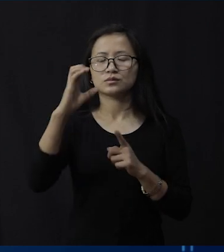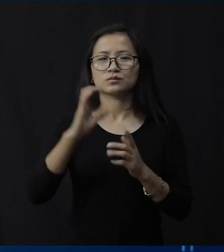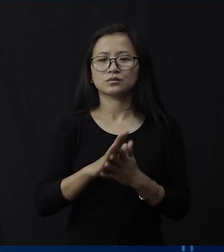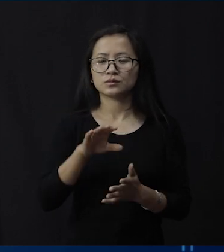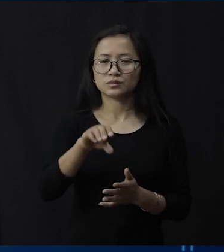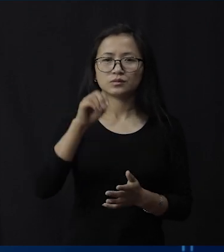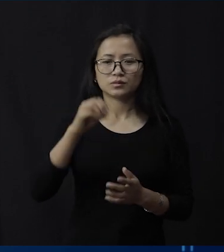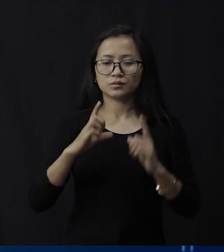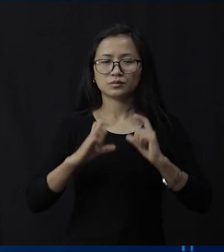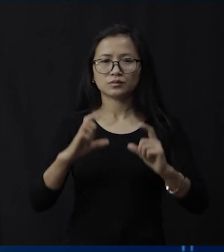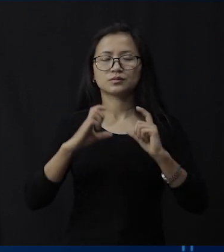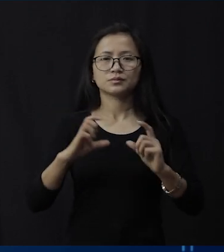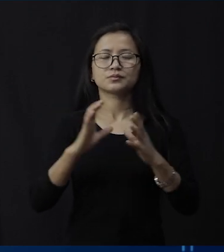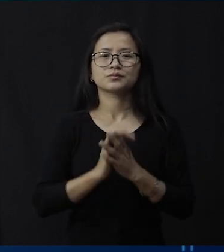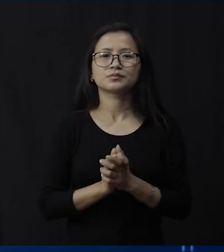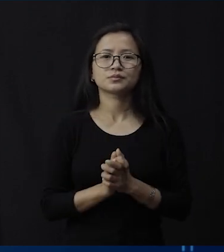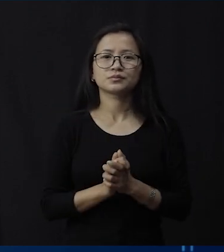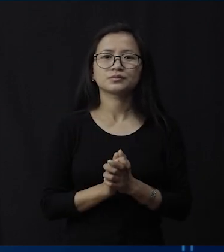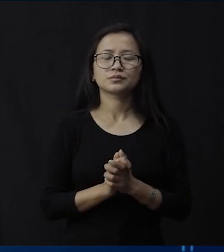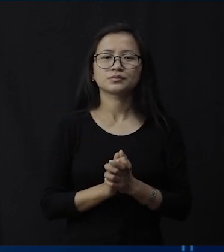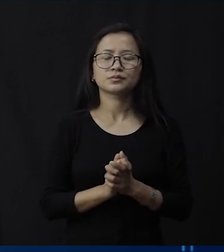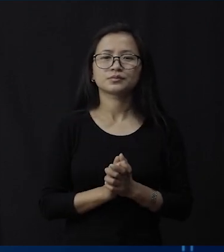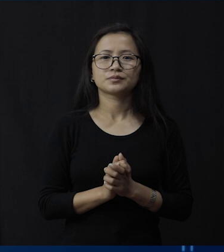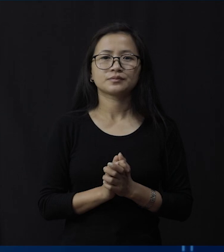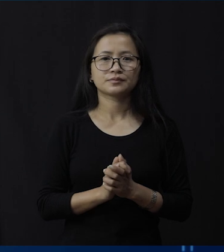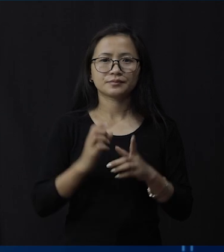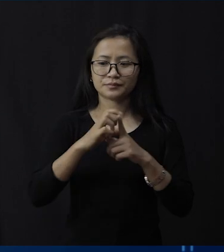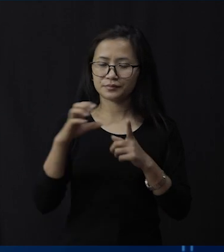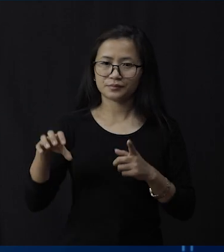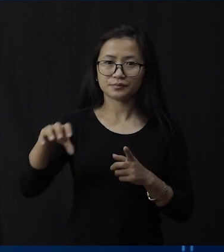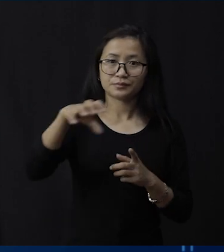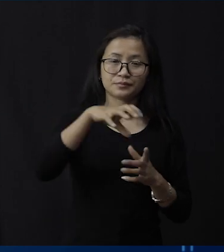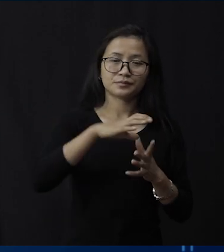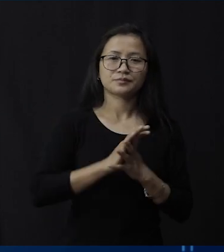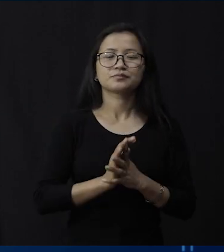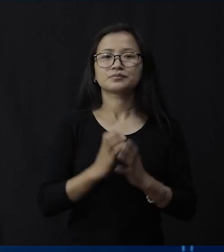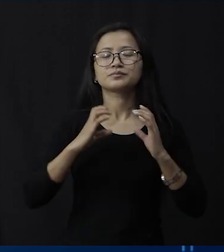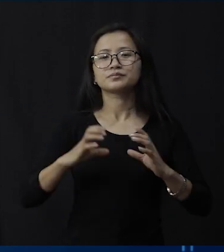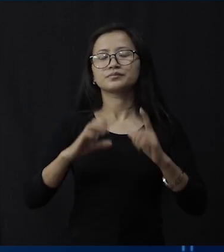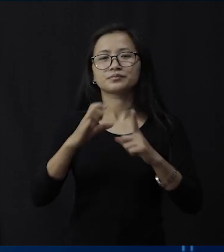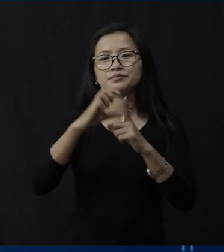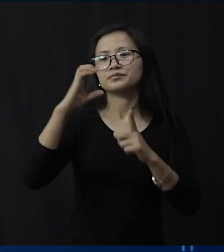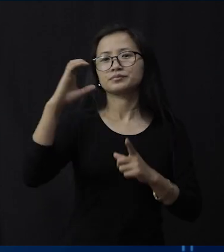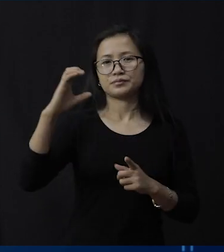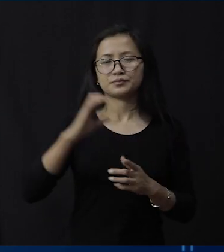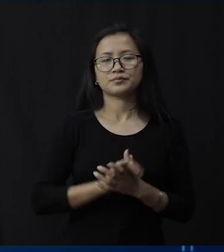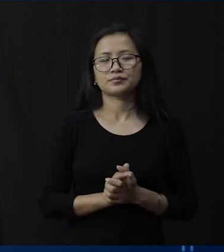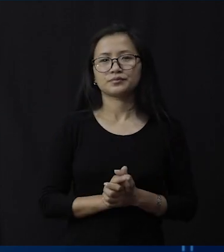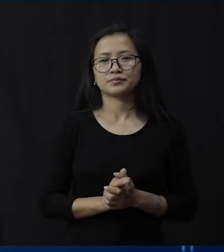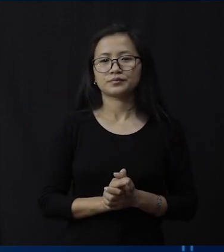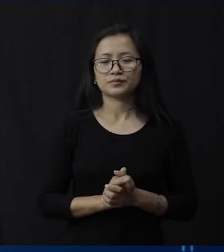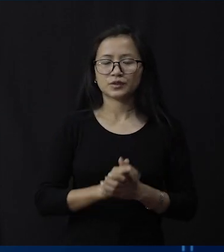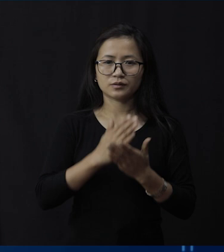is taken care by the, the district is taken care by the DC, right? Then